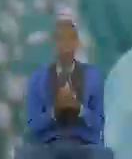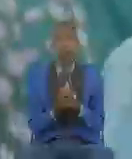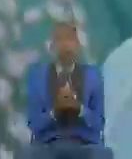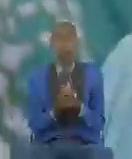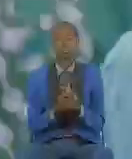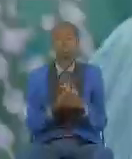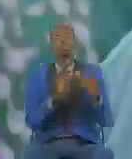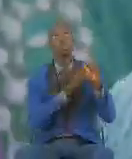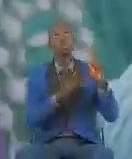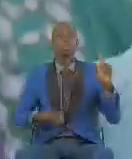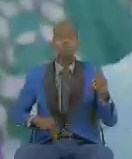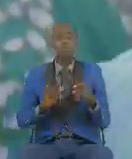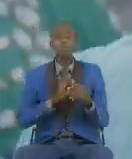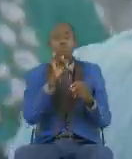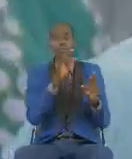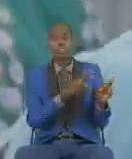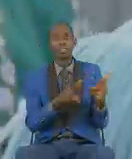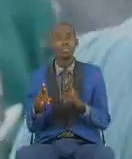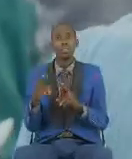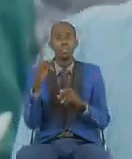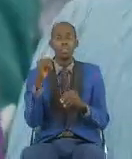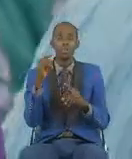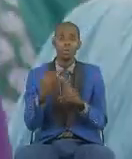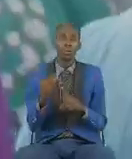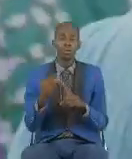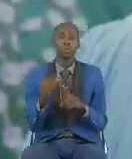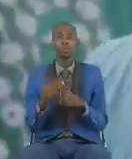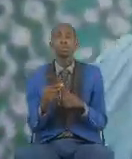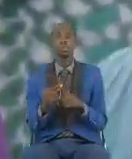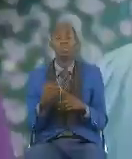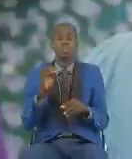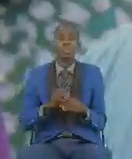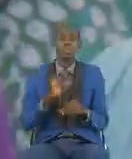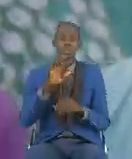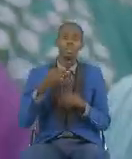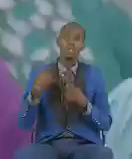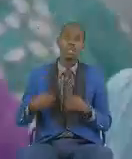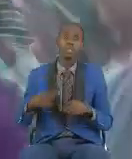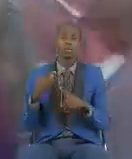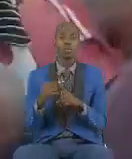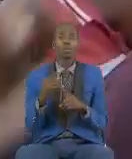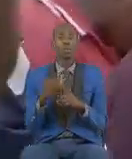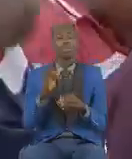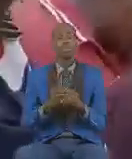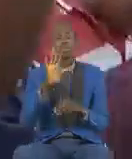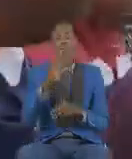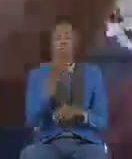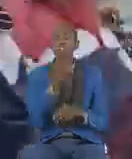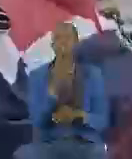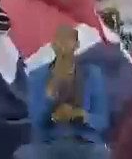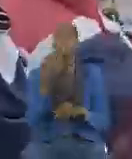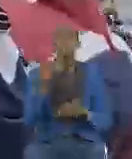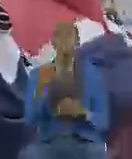The word in your heart. The word in your mouth. The word on your